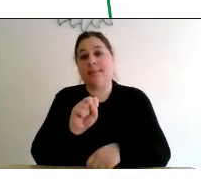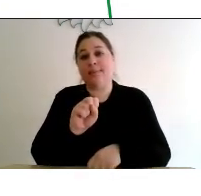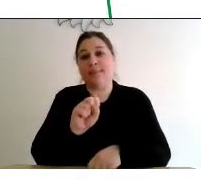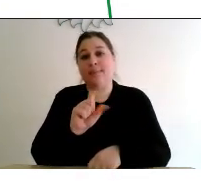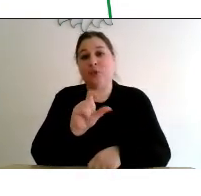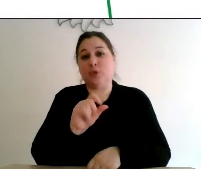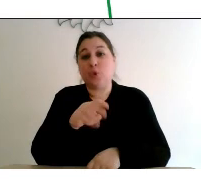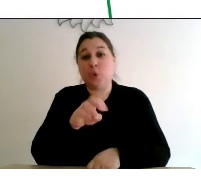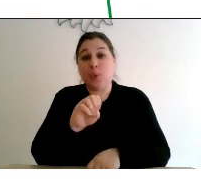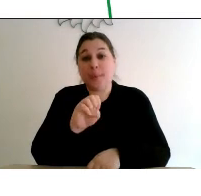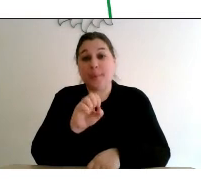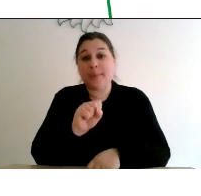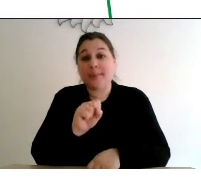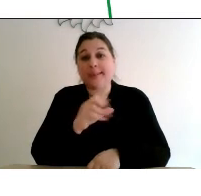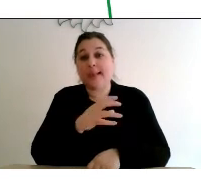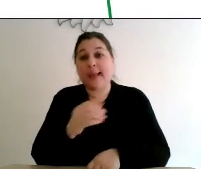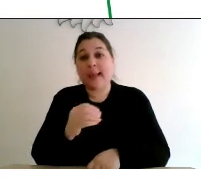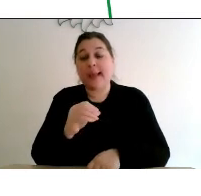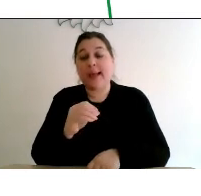y-intercepts.